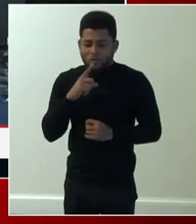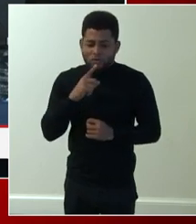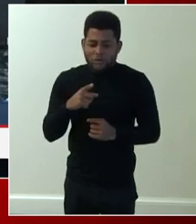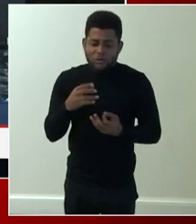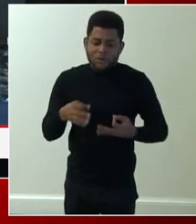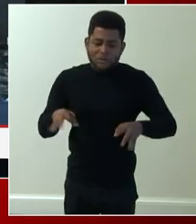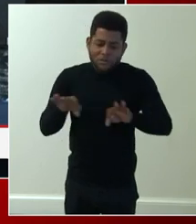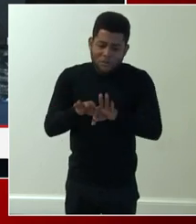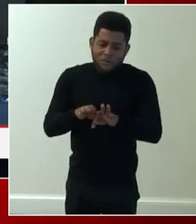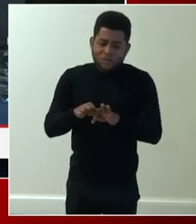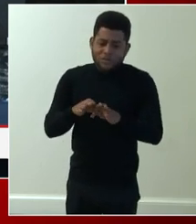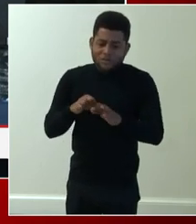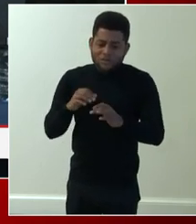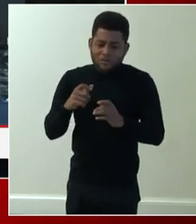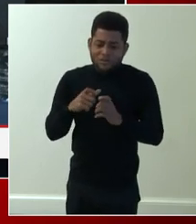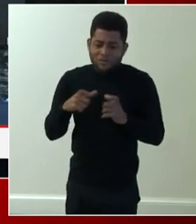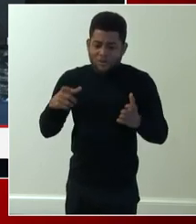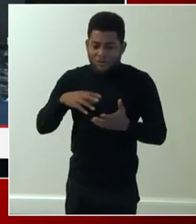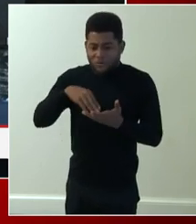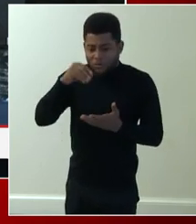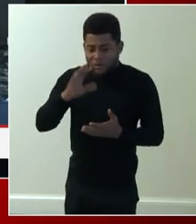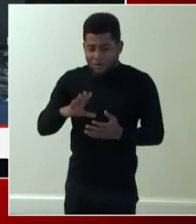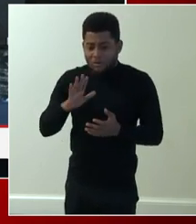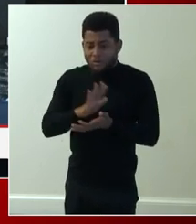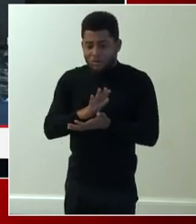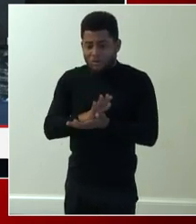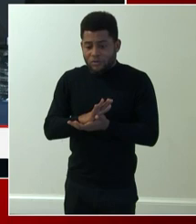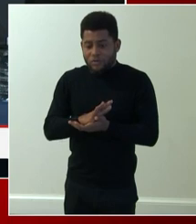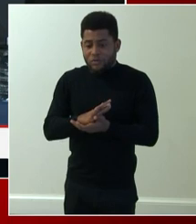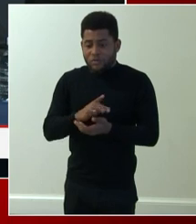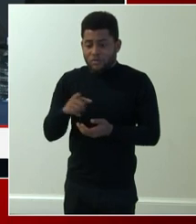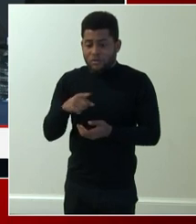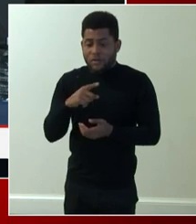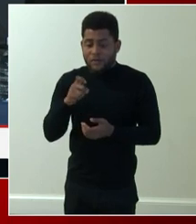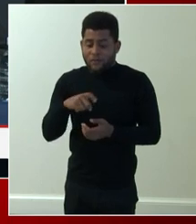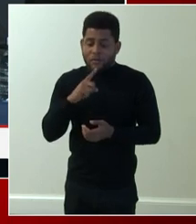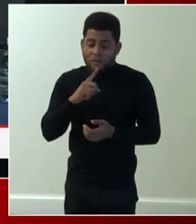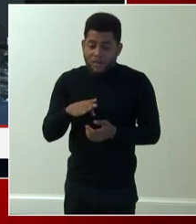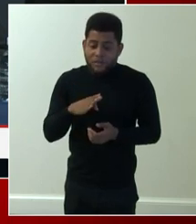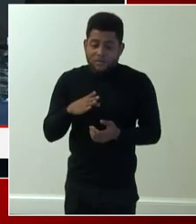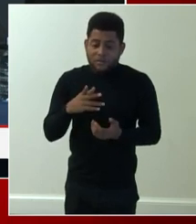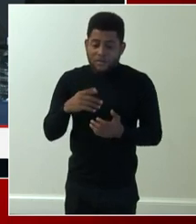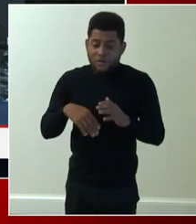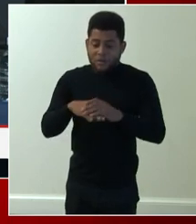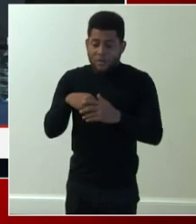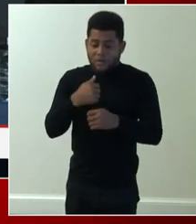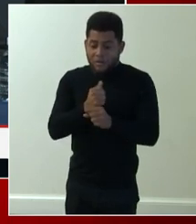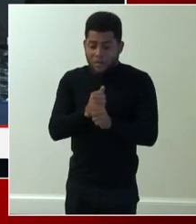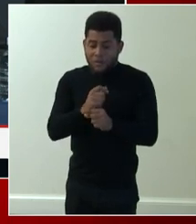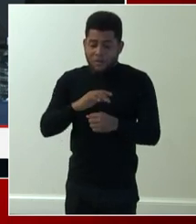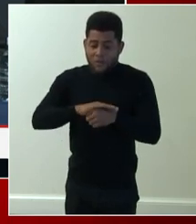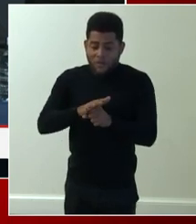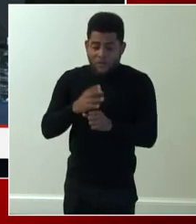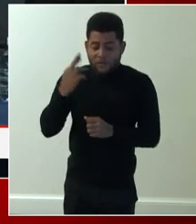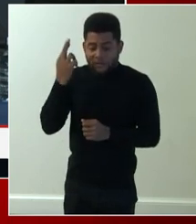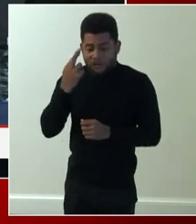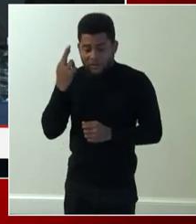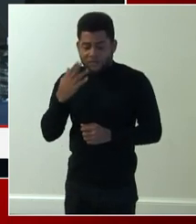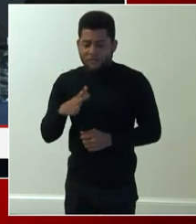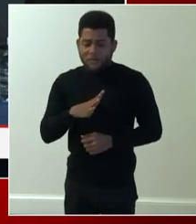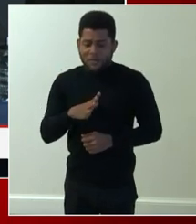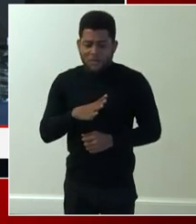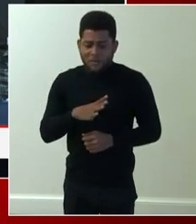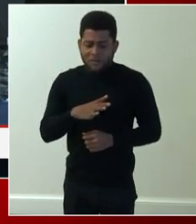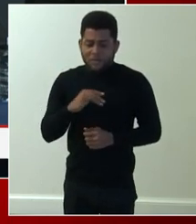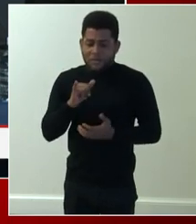of students at a school that need to be out that related to COVID reasons or other reasons, that would certainly